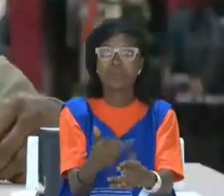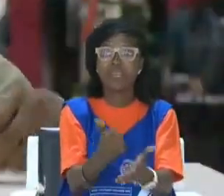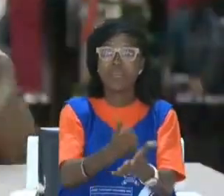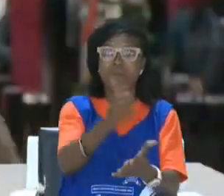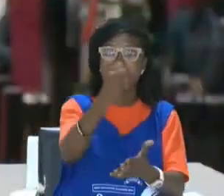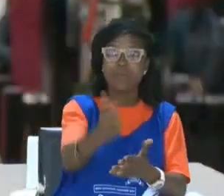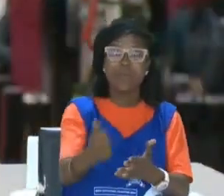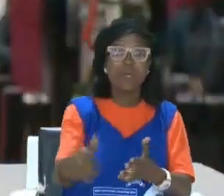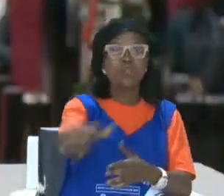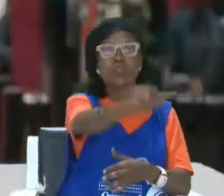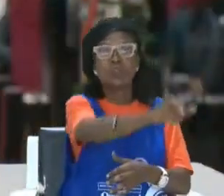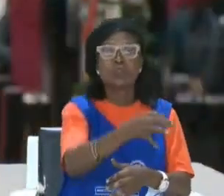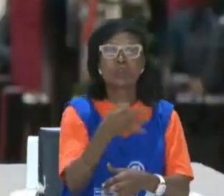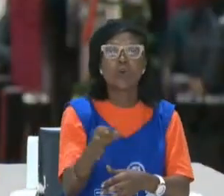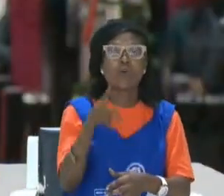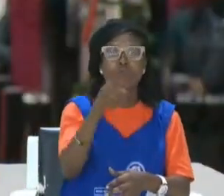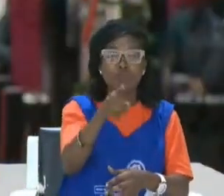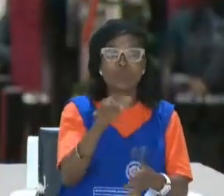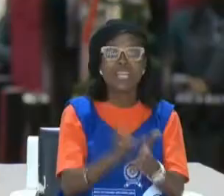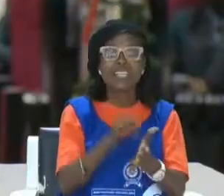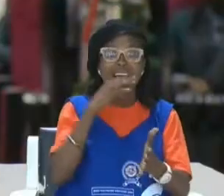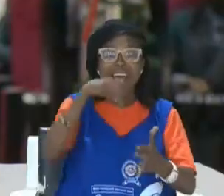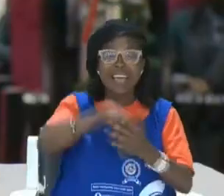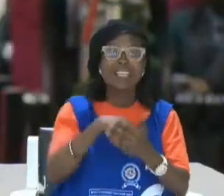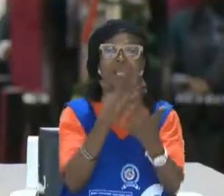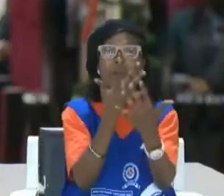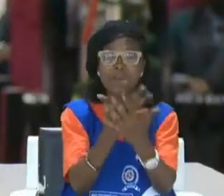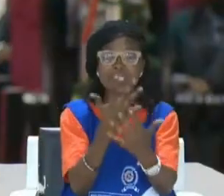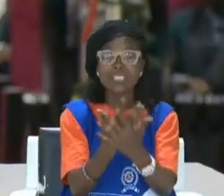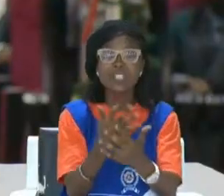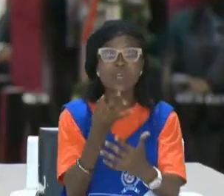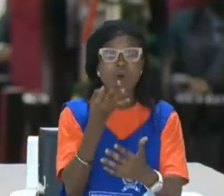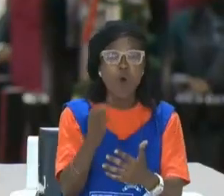And those of you who are in prison of